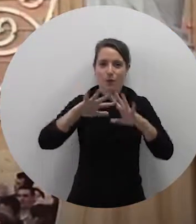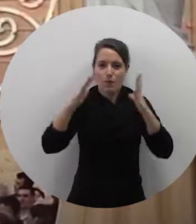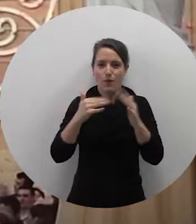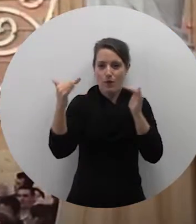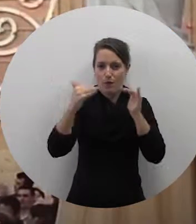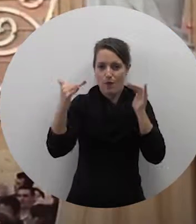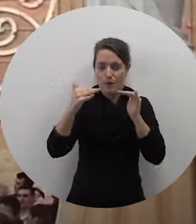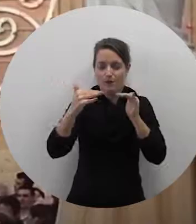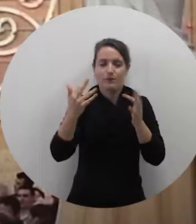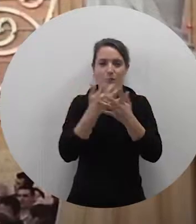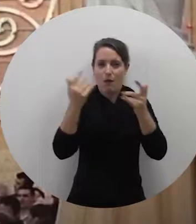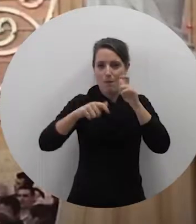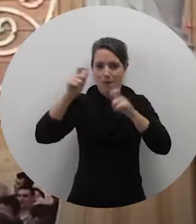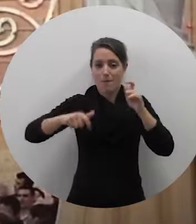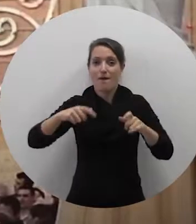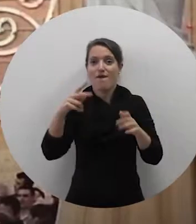in 1898.